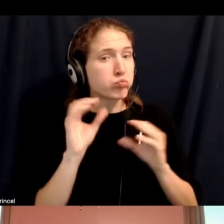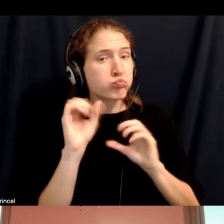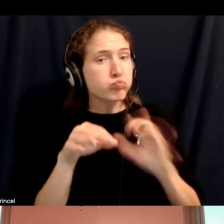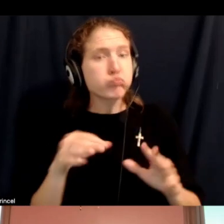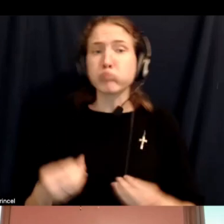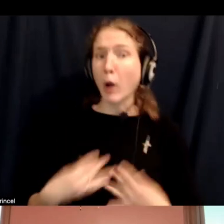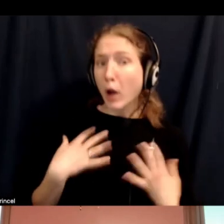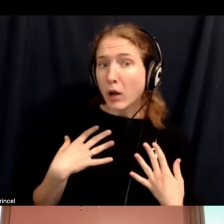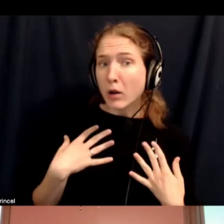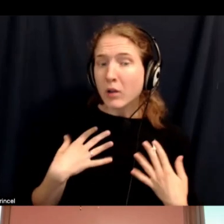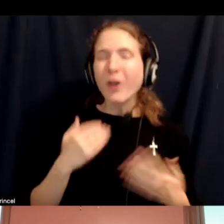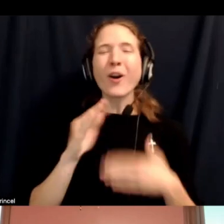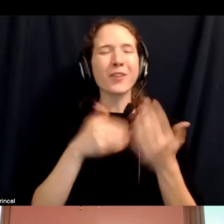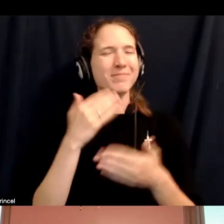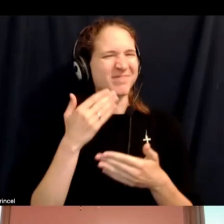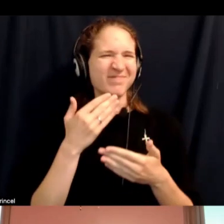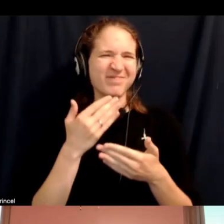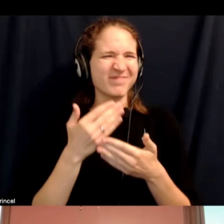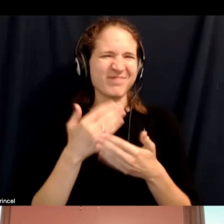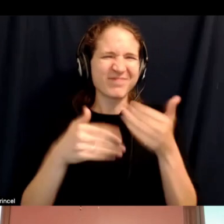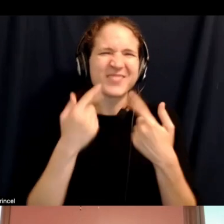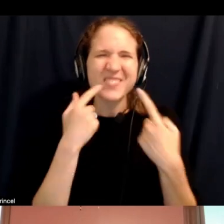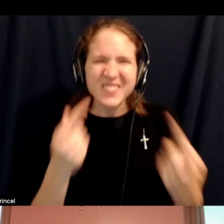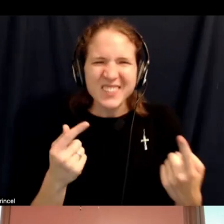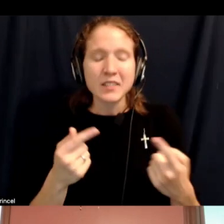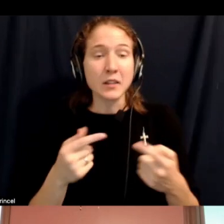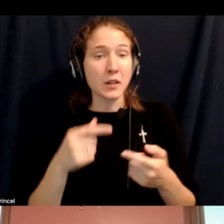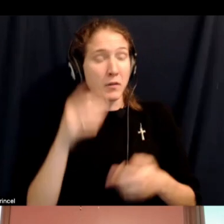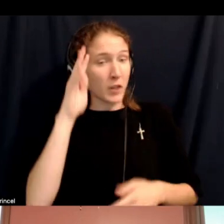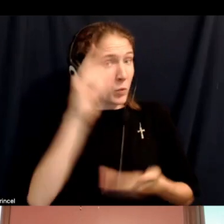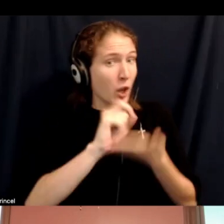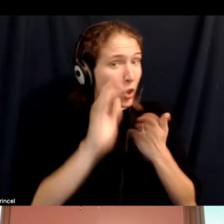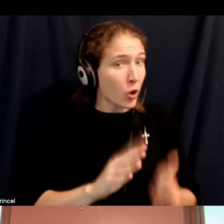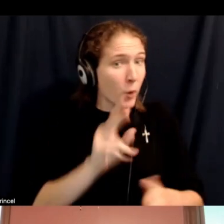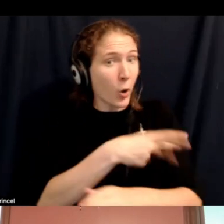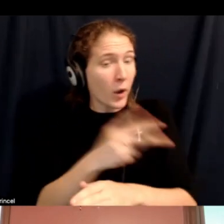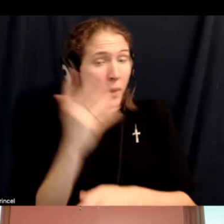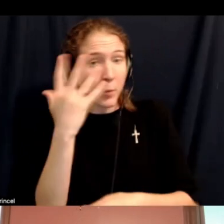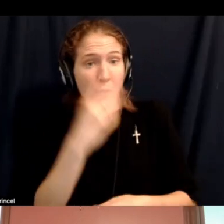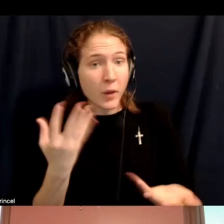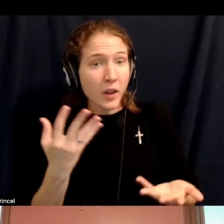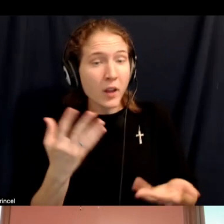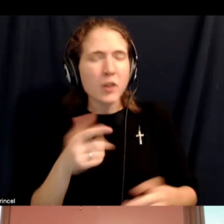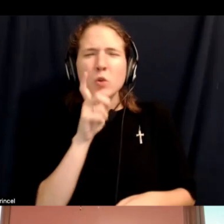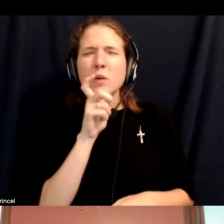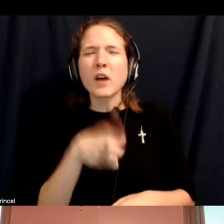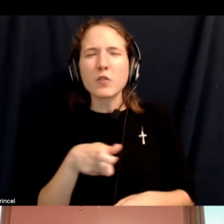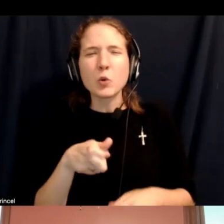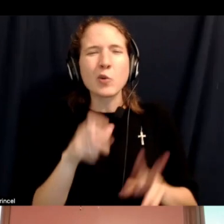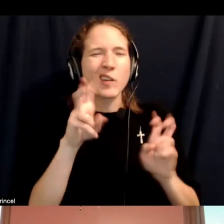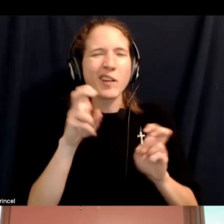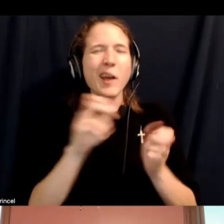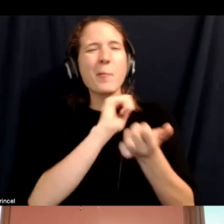beauty of being a fiction writer or a poet is, you don't have to pass, you don't have